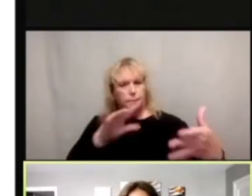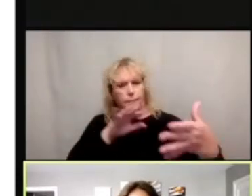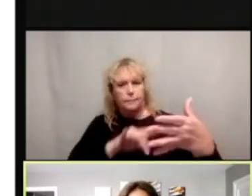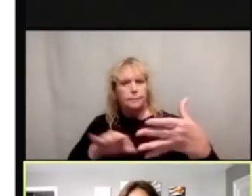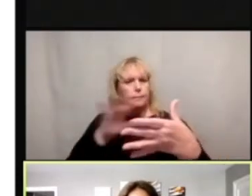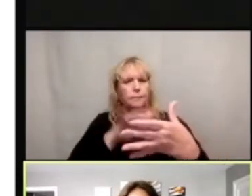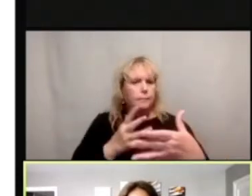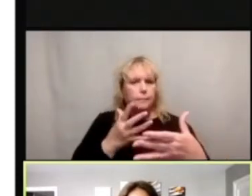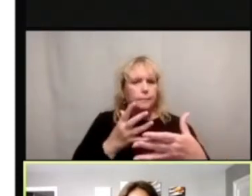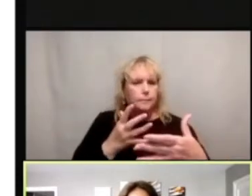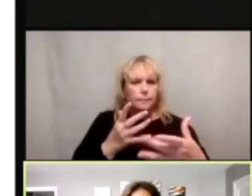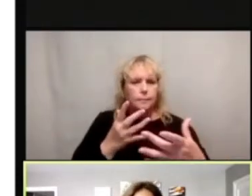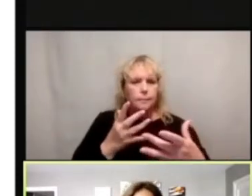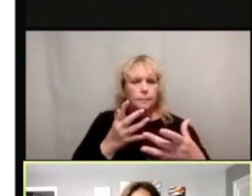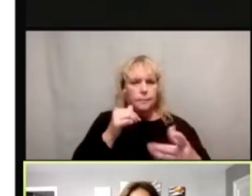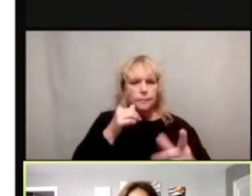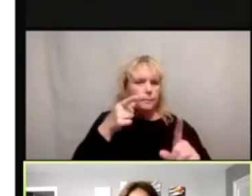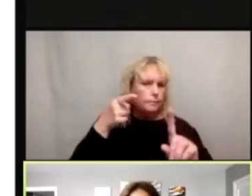context of